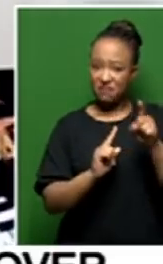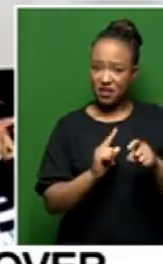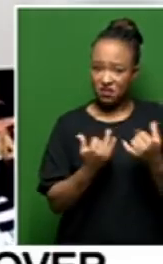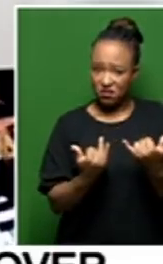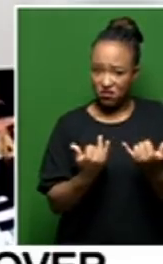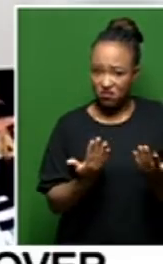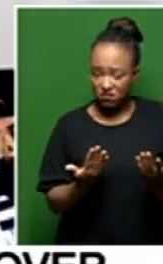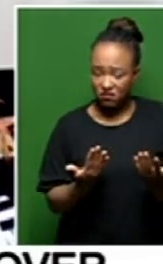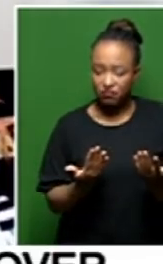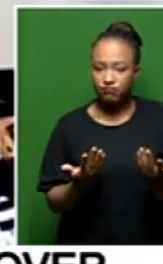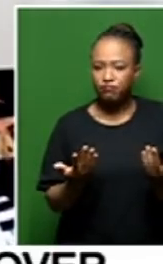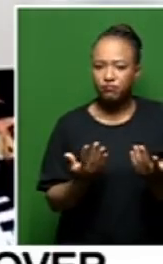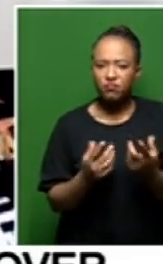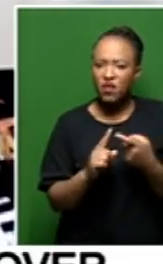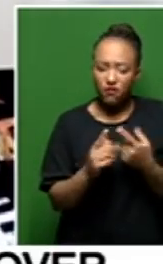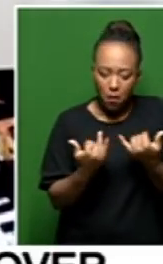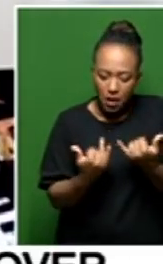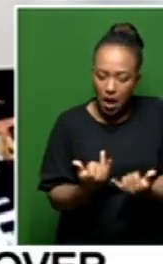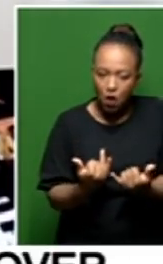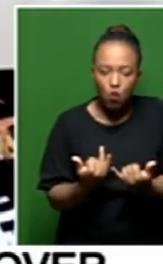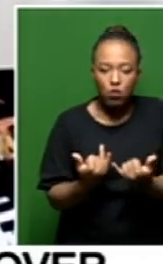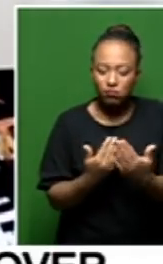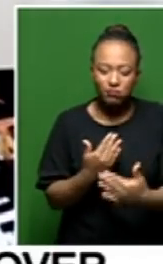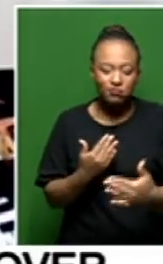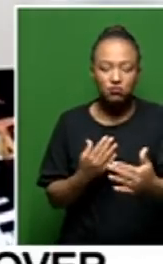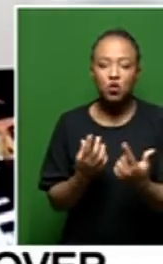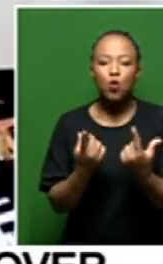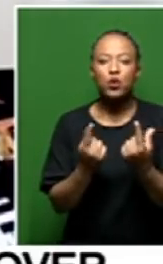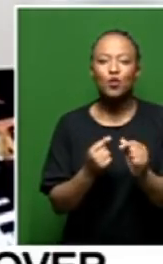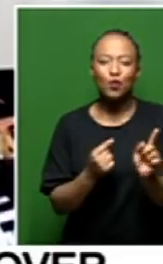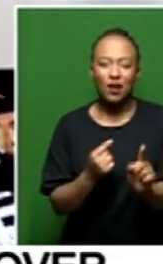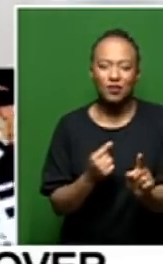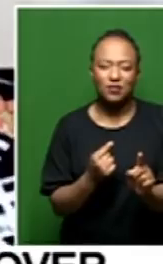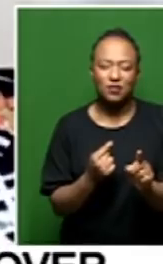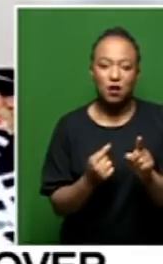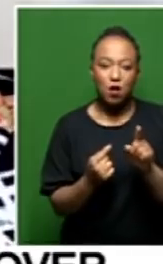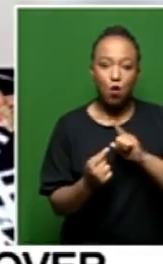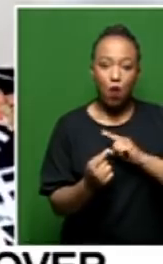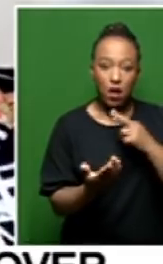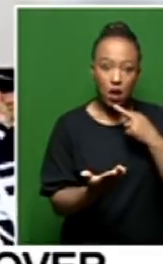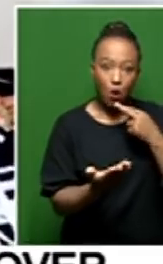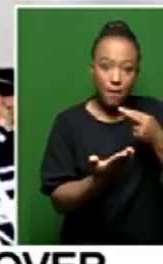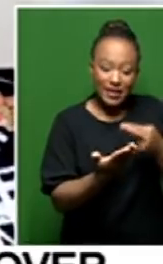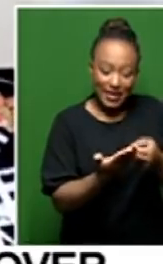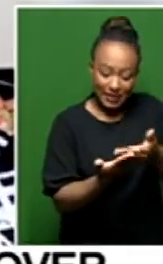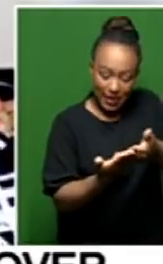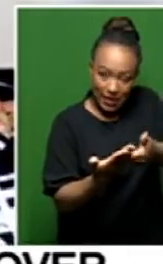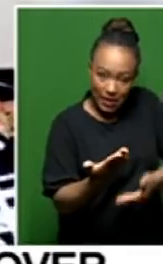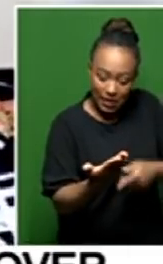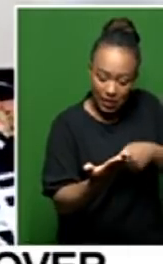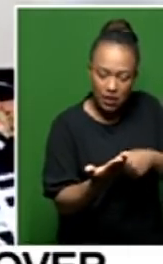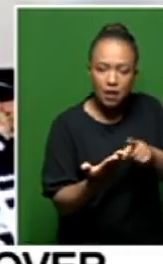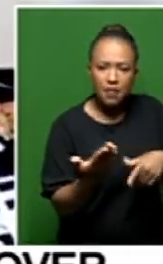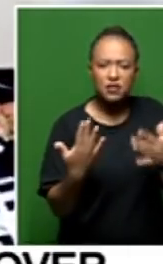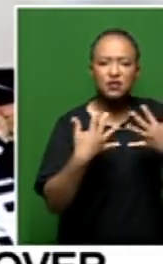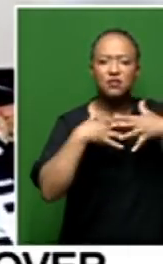Africa? Because where to from now in terms of making sure that those recommendations are in fact implemented